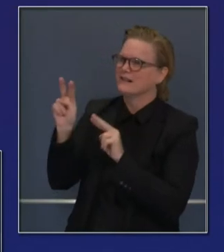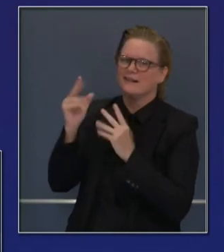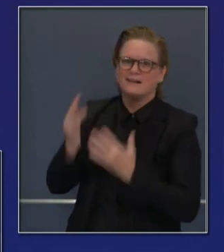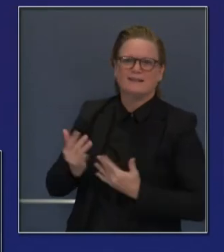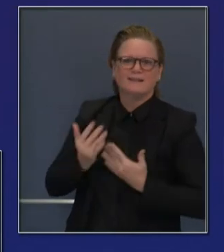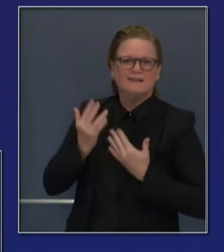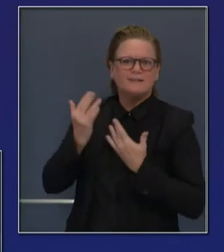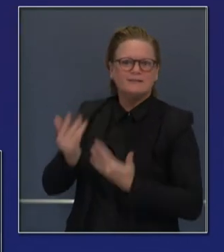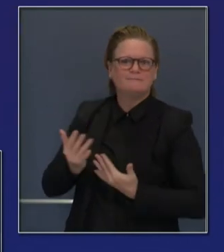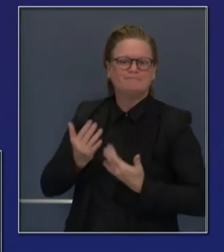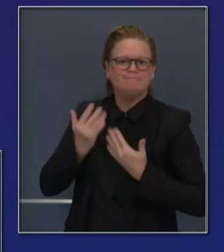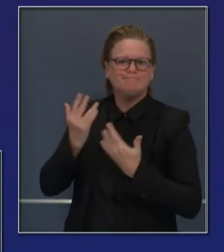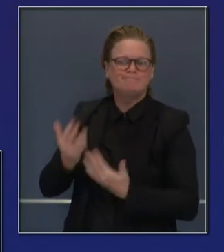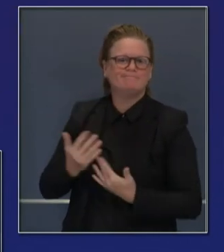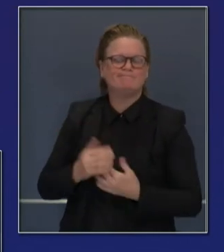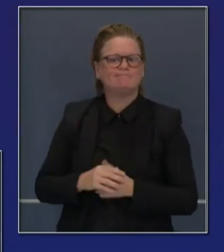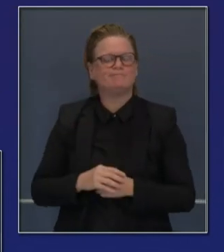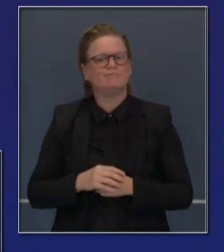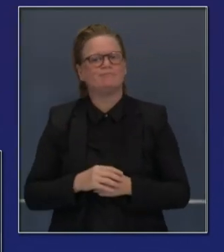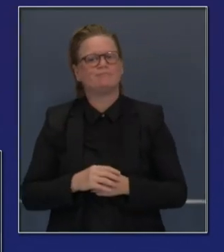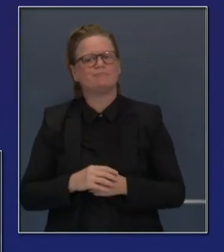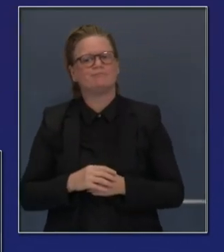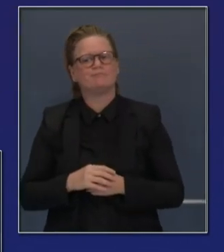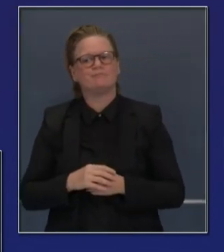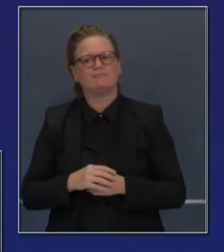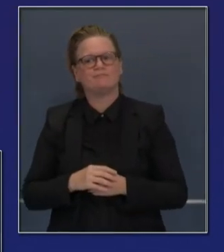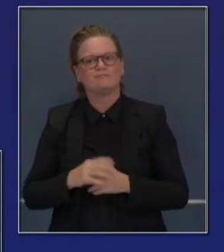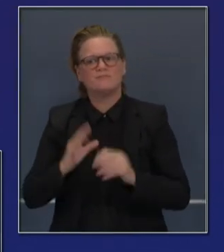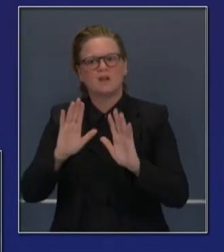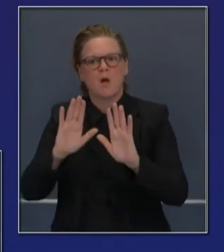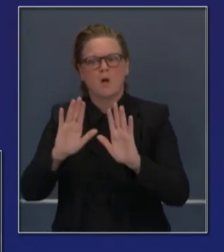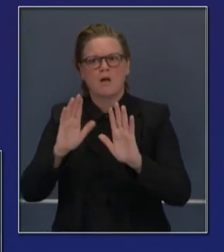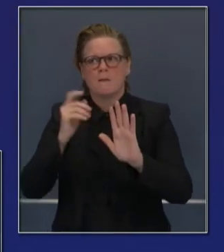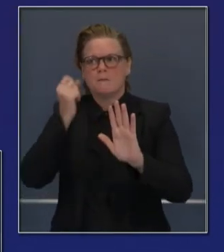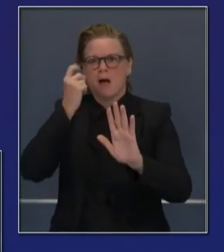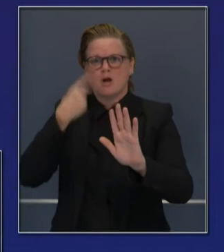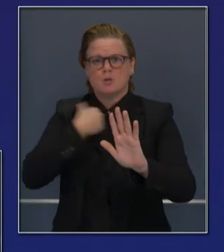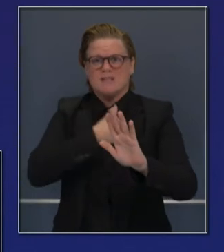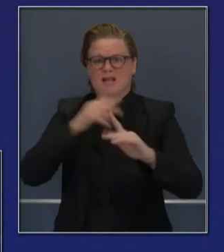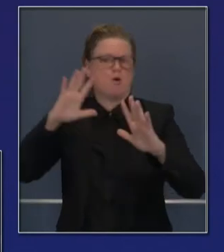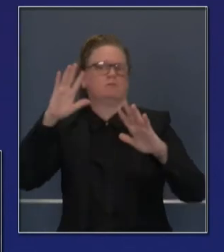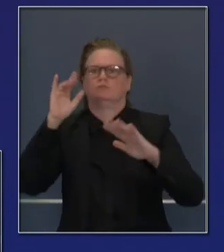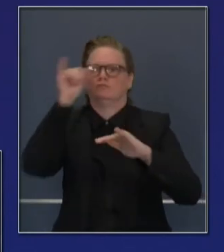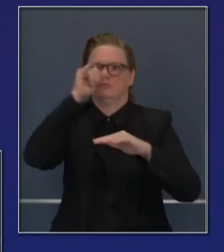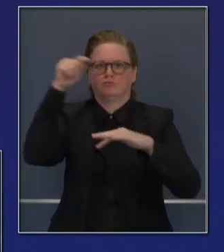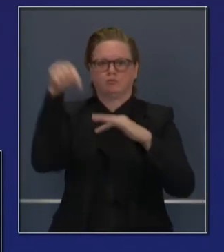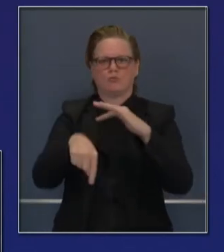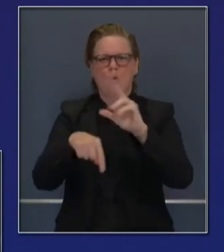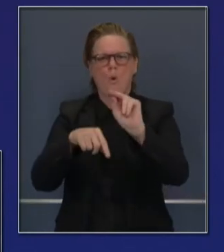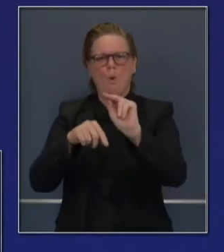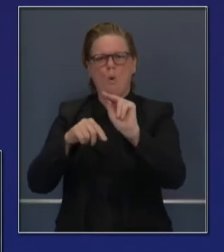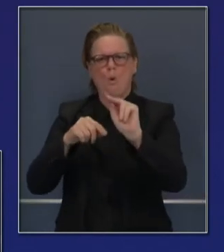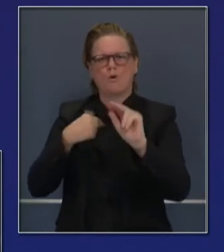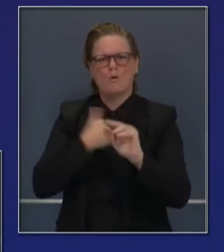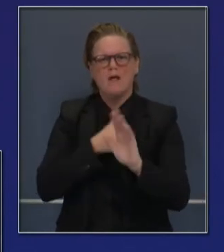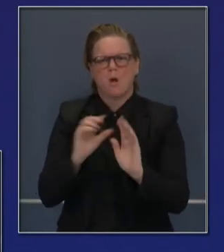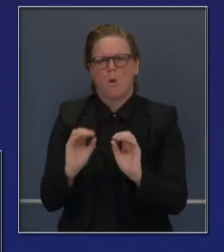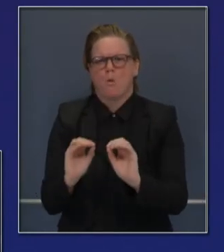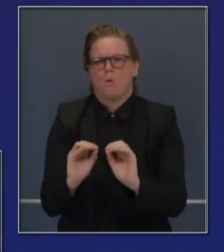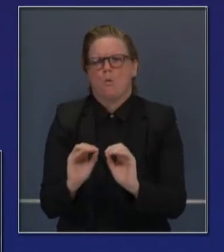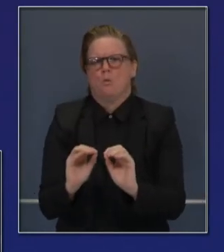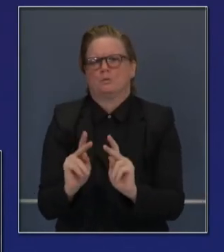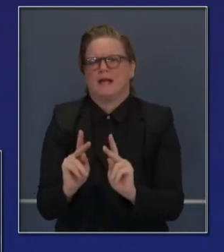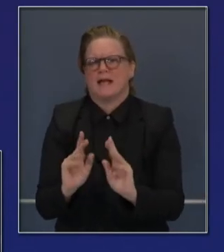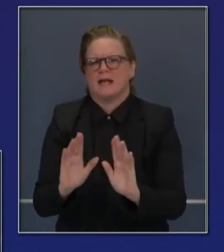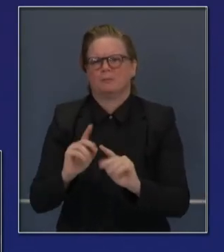above projections. We're able to provide these supports, but it's not enough to do what we need to